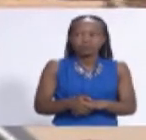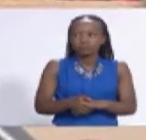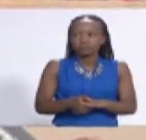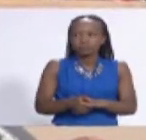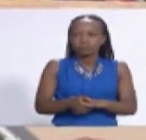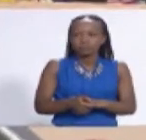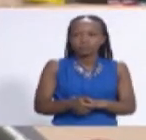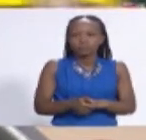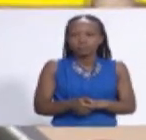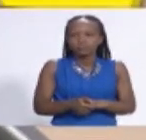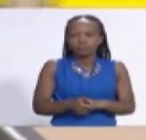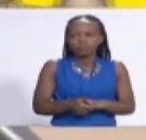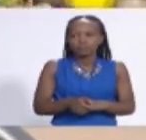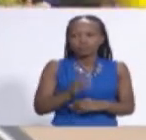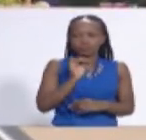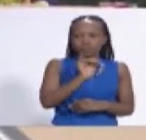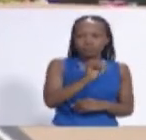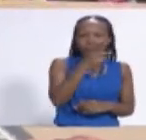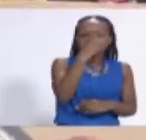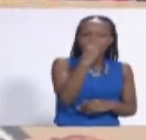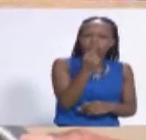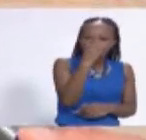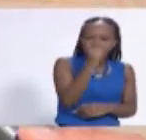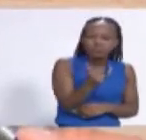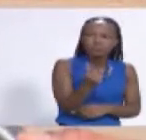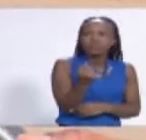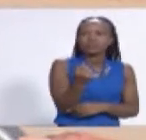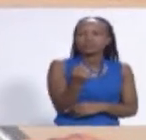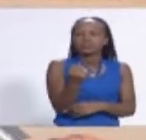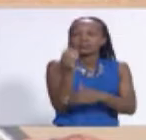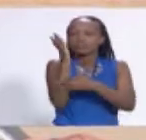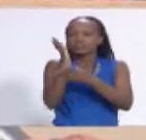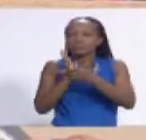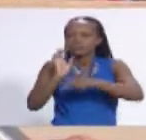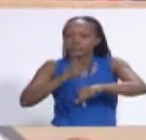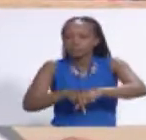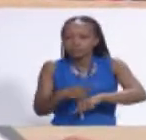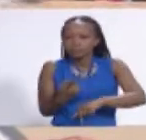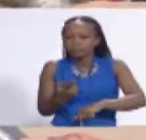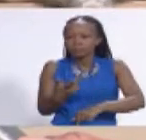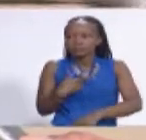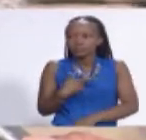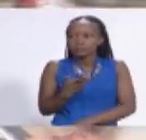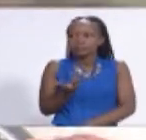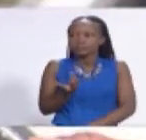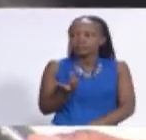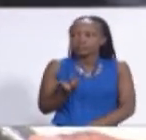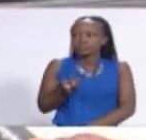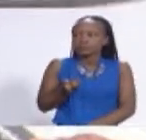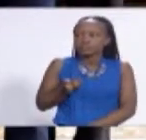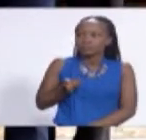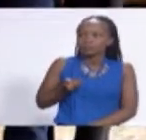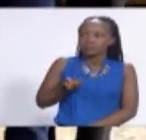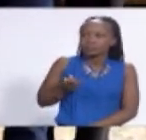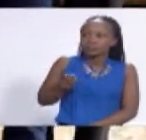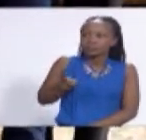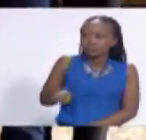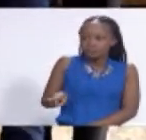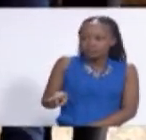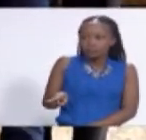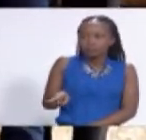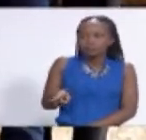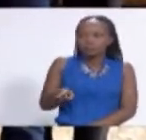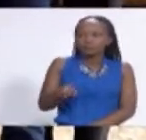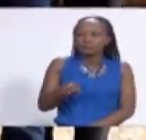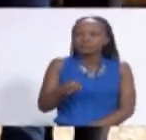Symptoms zake ni hiyo homa. Saa zingine hata unaweza kuwa una harahara na hizo mahomahoma. Health CS